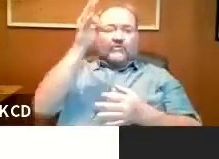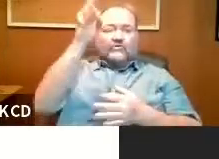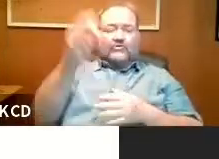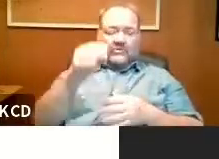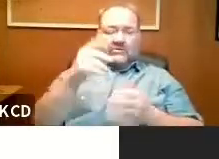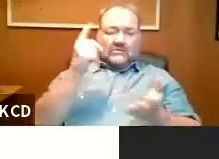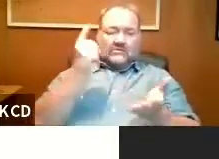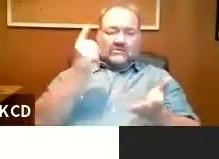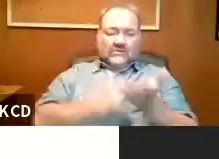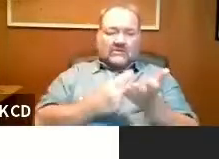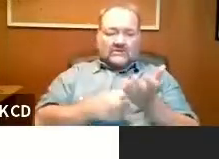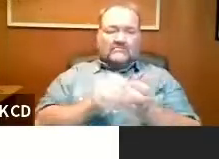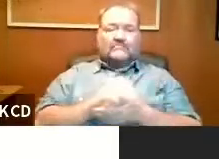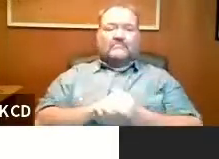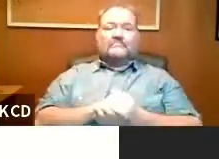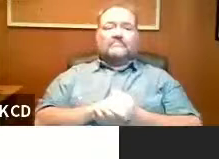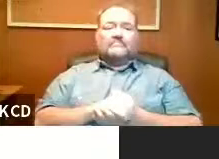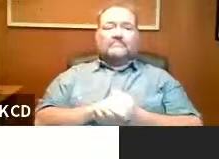discussion.